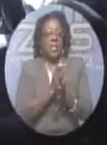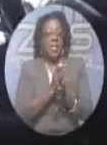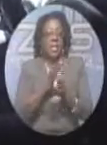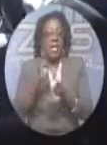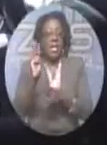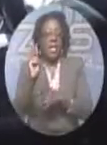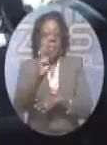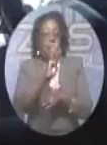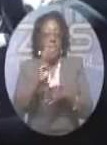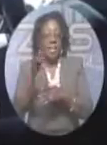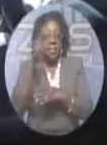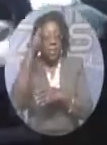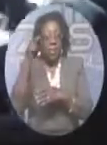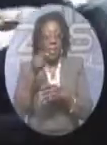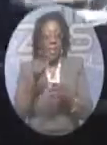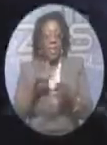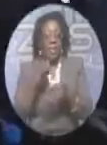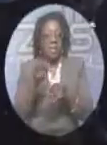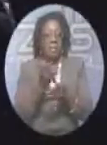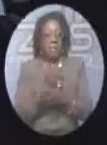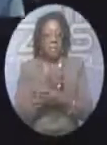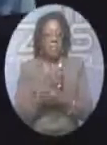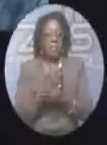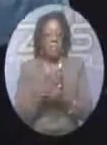Barbados, I thought, until...